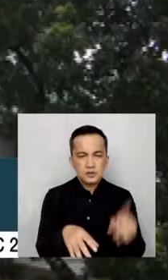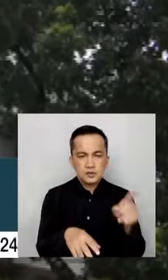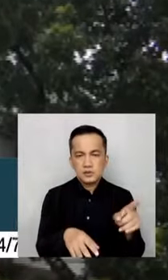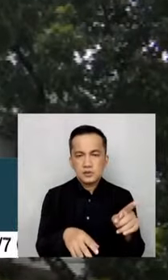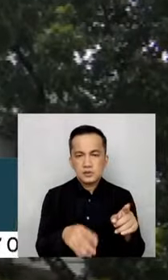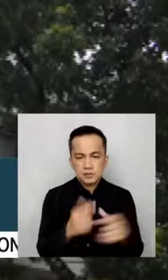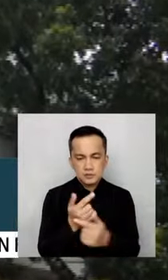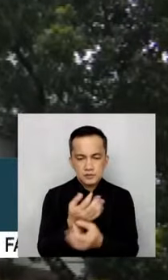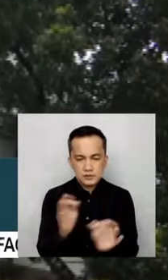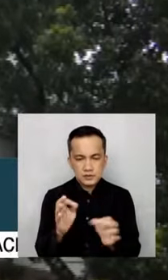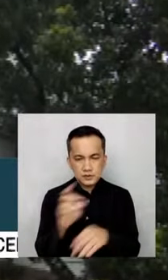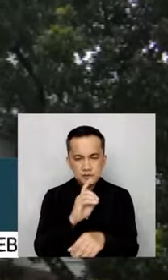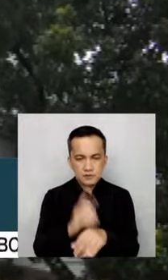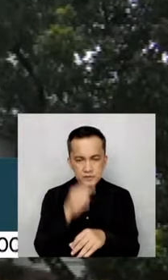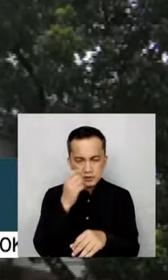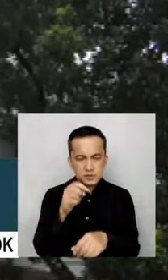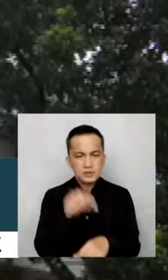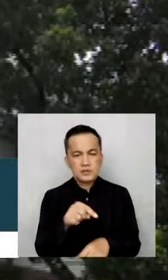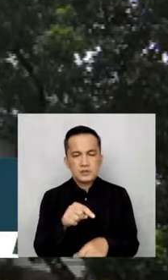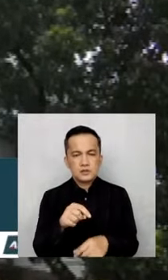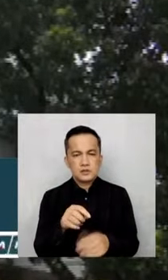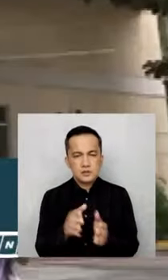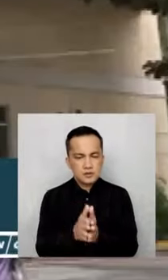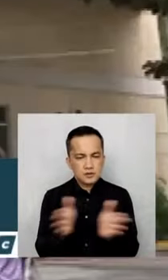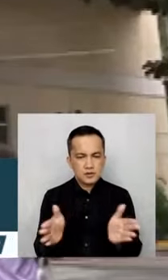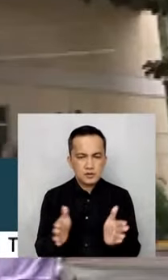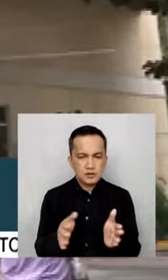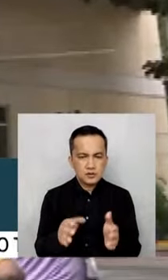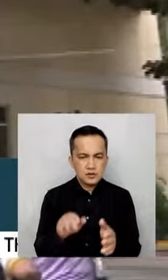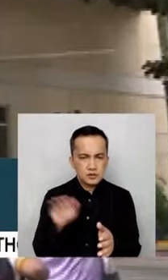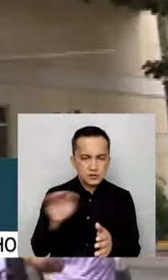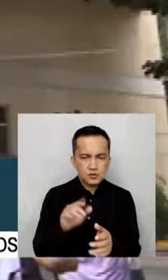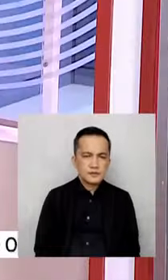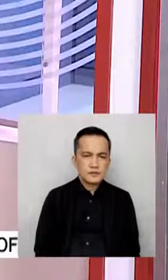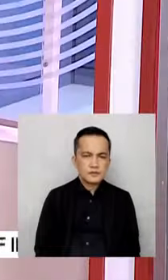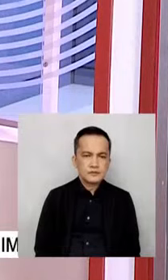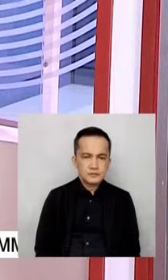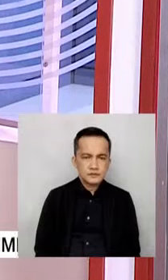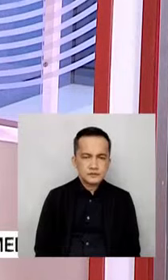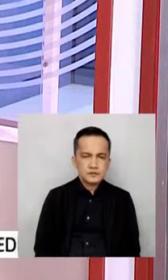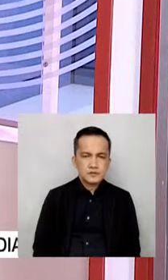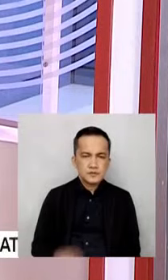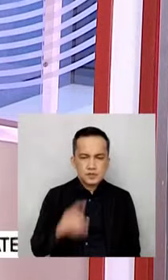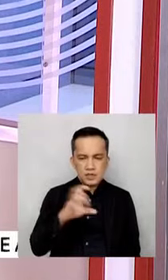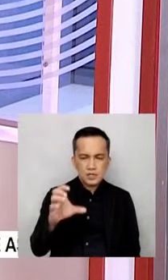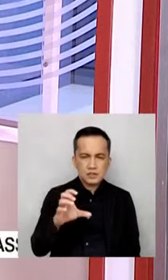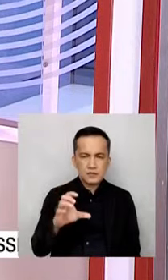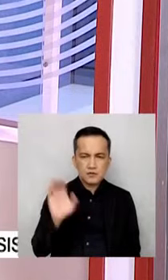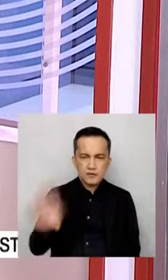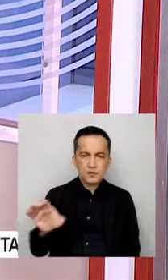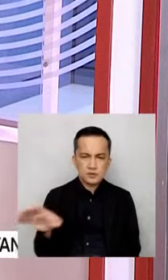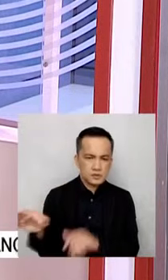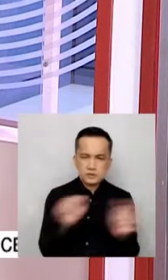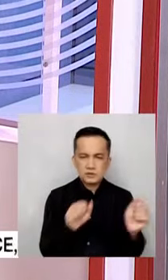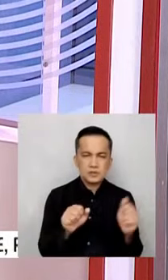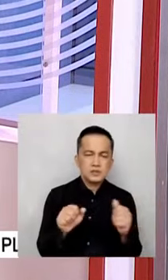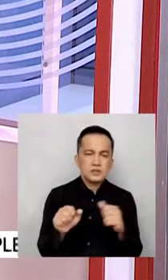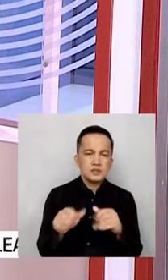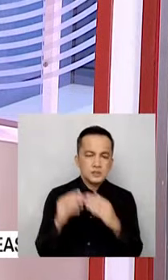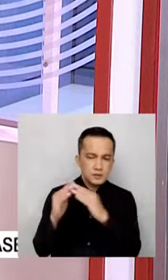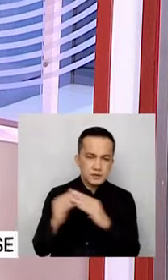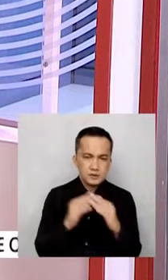because of this. Overall, it shows what the government can do against this. It's forced to evacuate their homes in eastern Visayas due